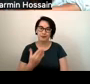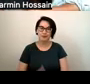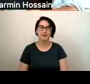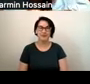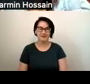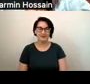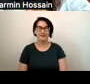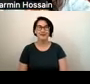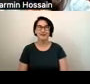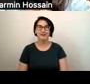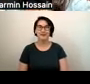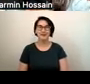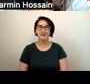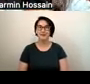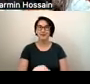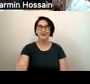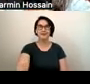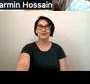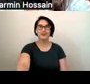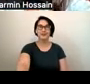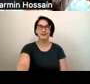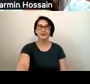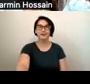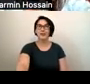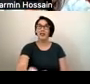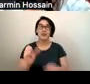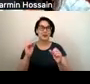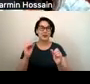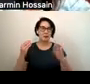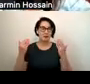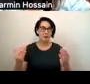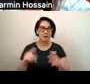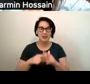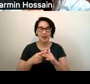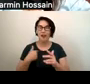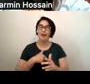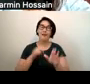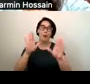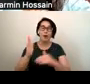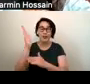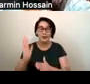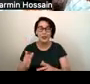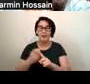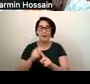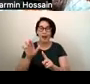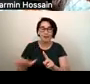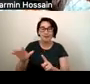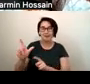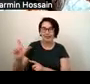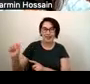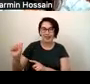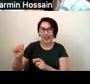So let's jump into our event today. We have some wonderful speakers that are coming from all over Los Angeles.